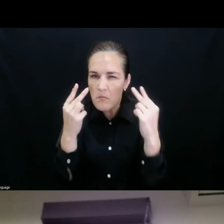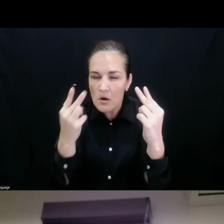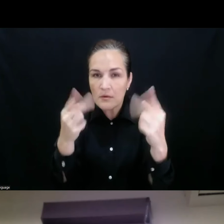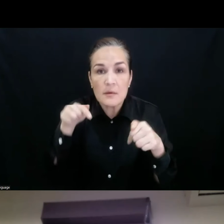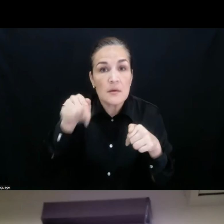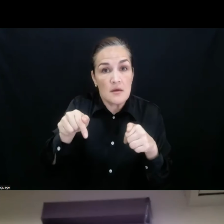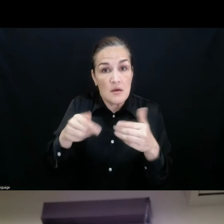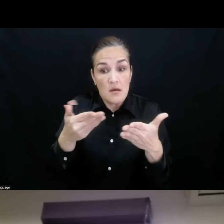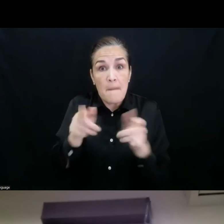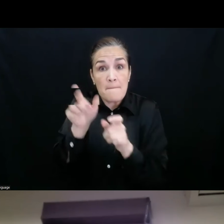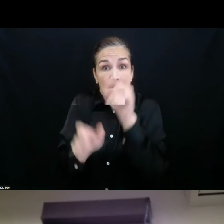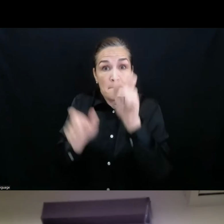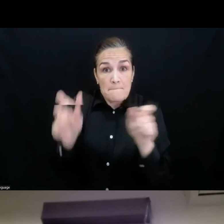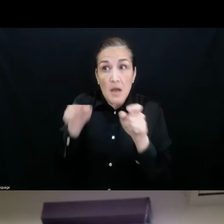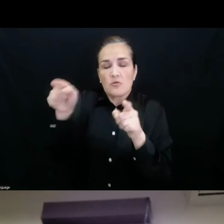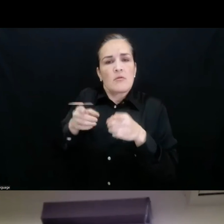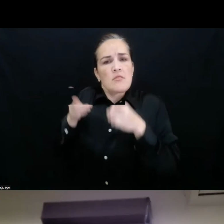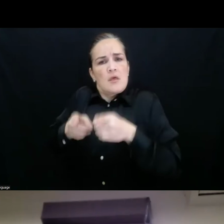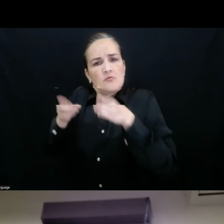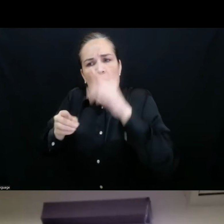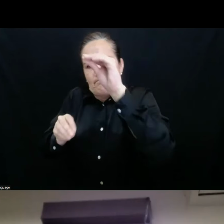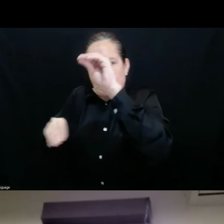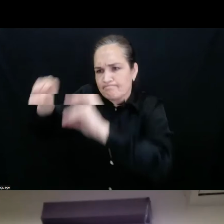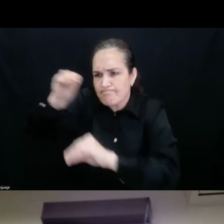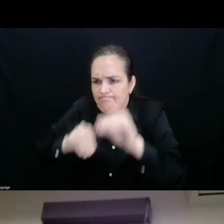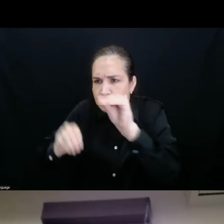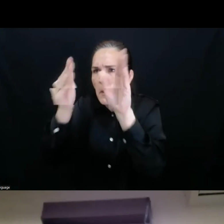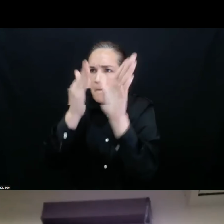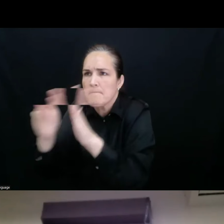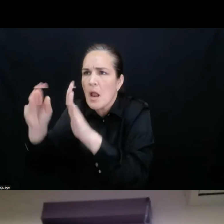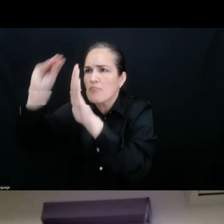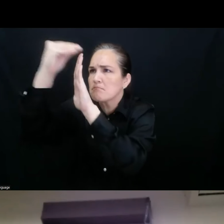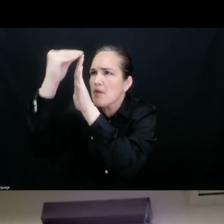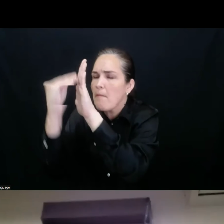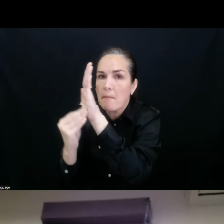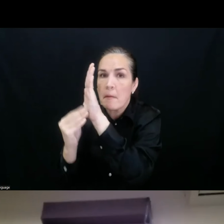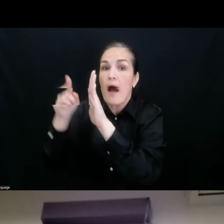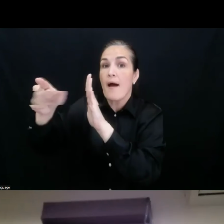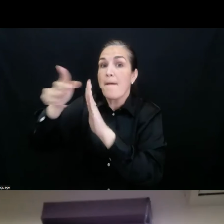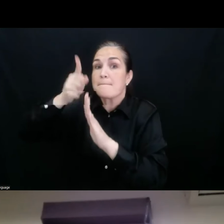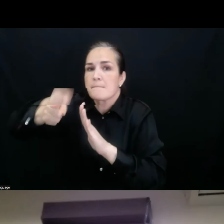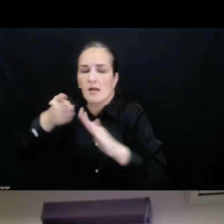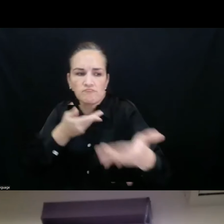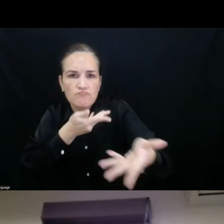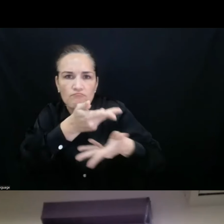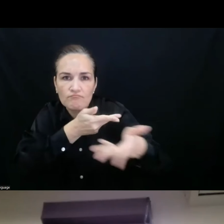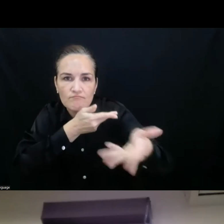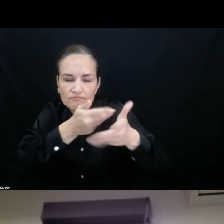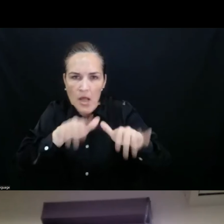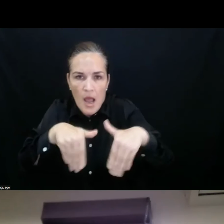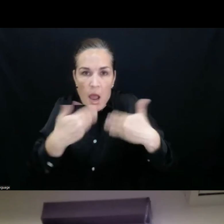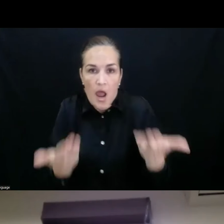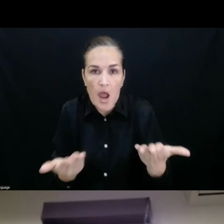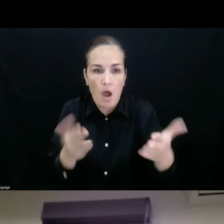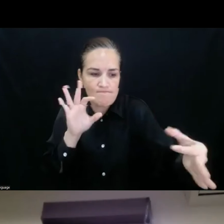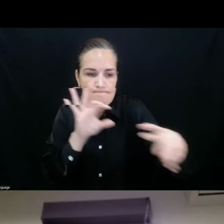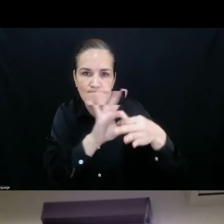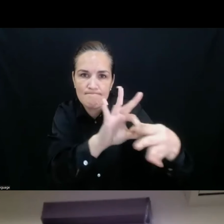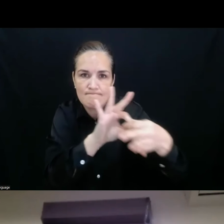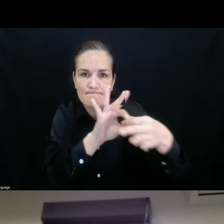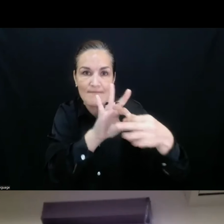those two processes of designing and then Mhm. preparing your teams to implement are somehow interconnected, and that's